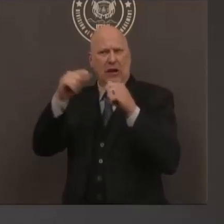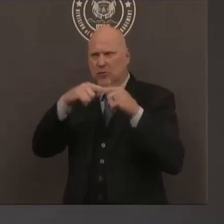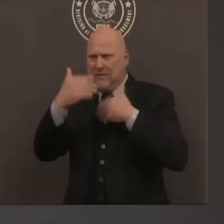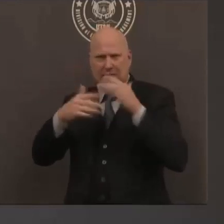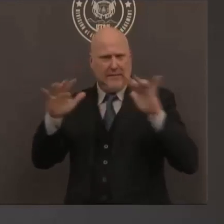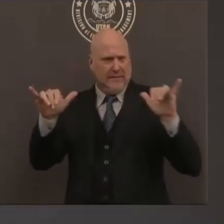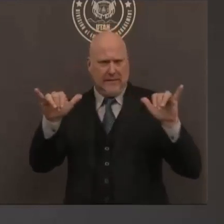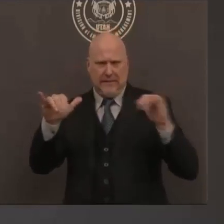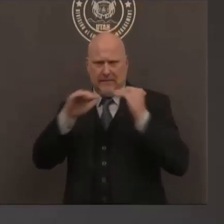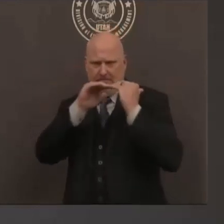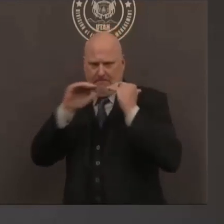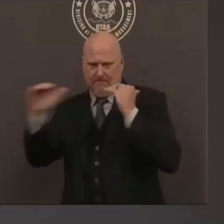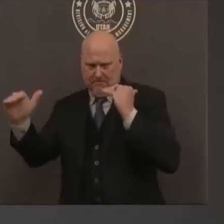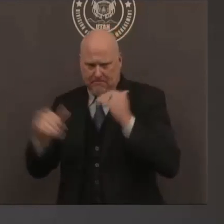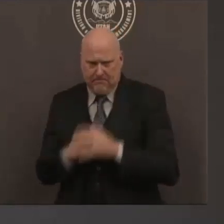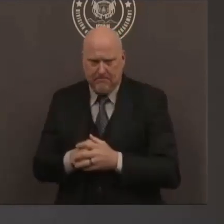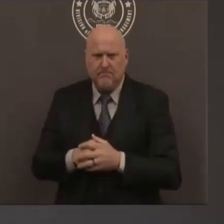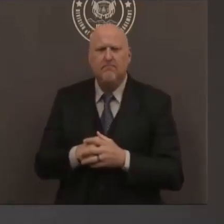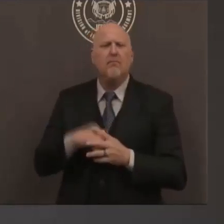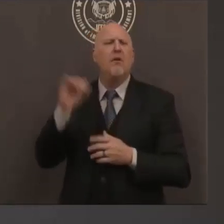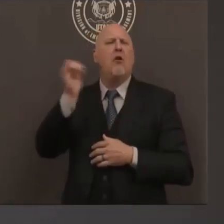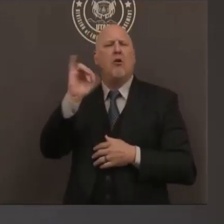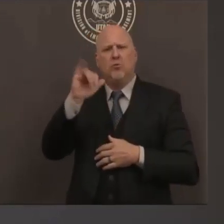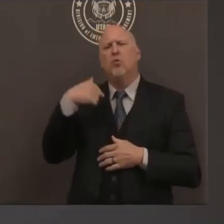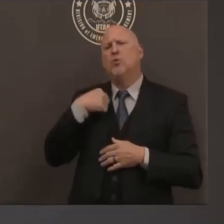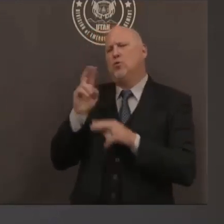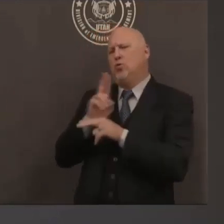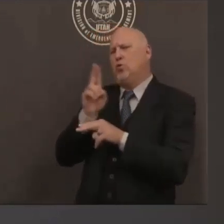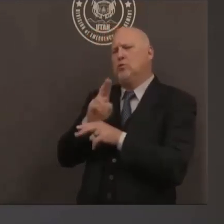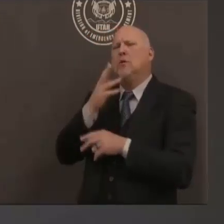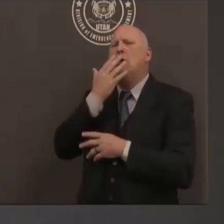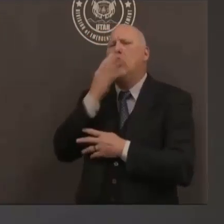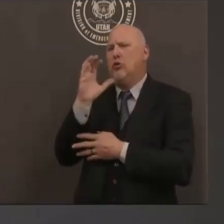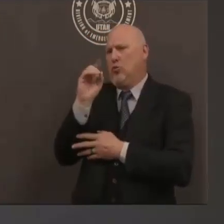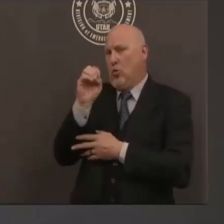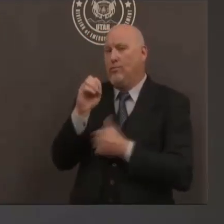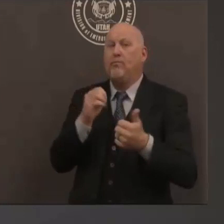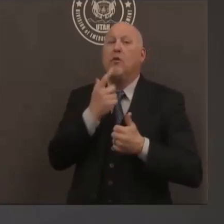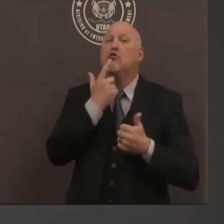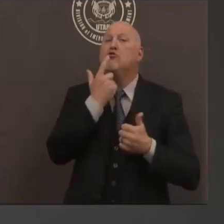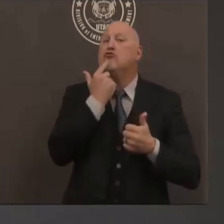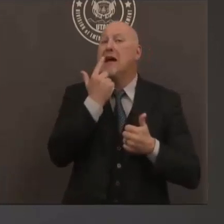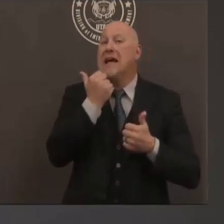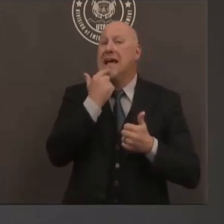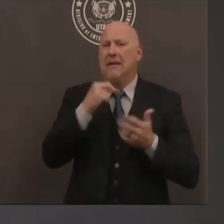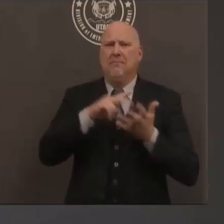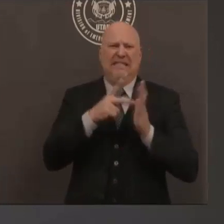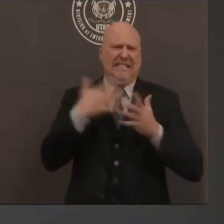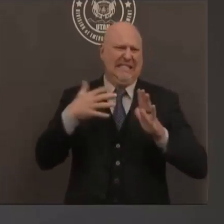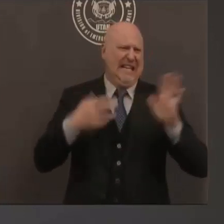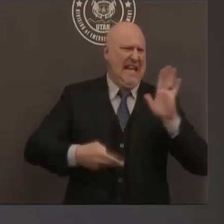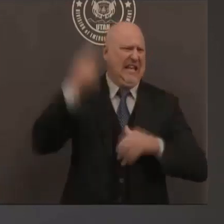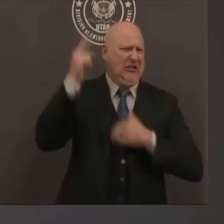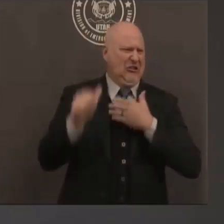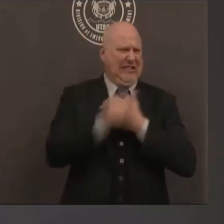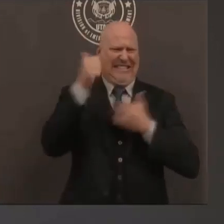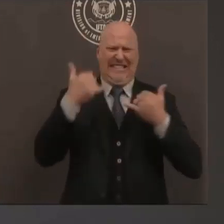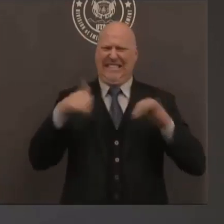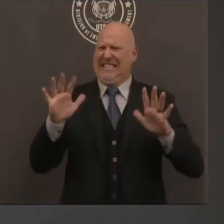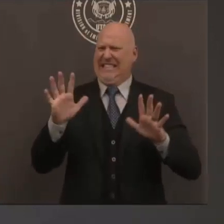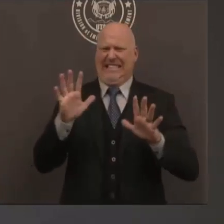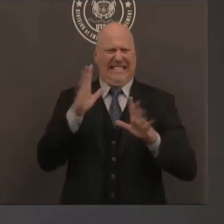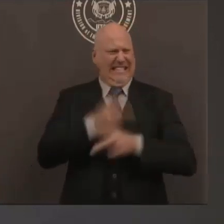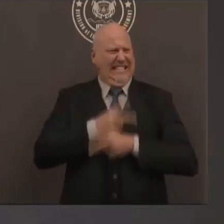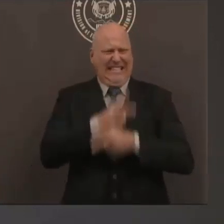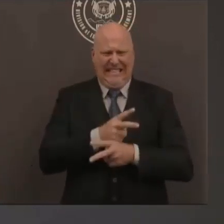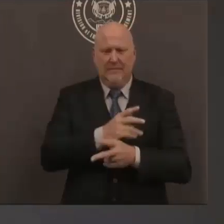and possibilities. The first category is red, which is high risk. The second category is orange, which